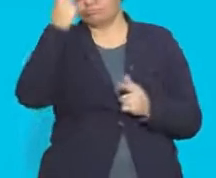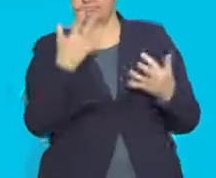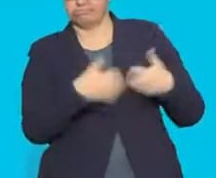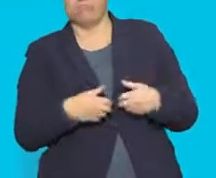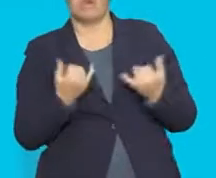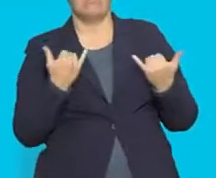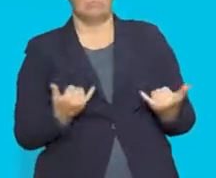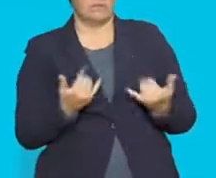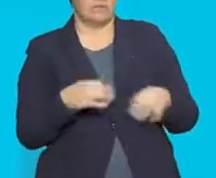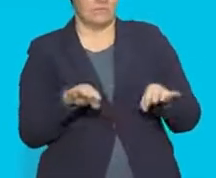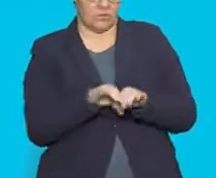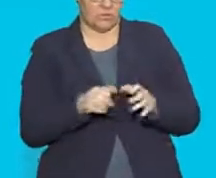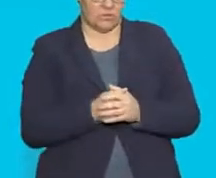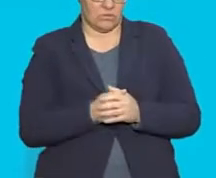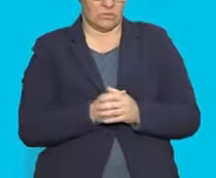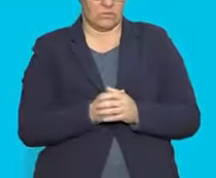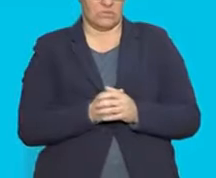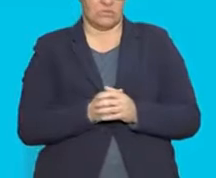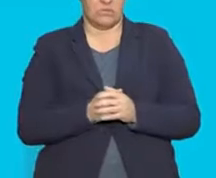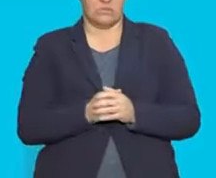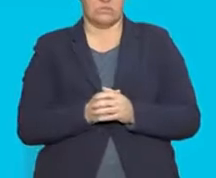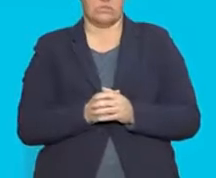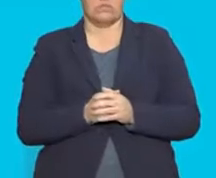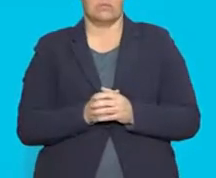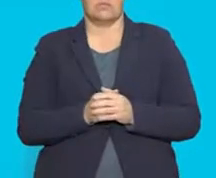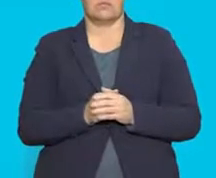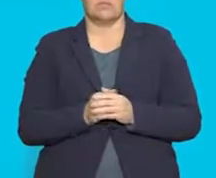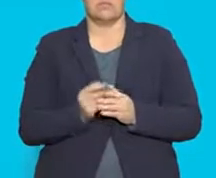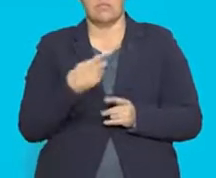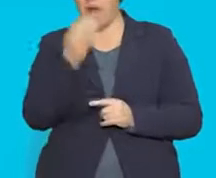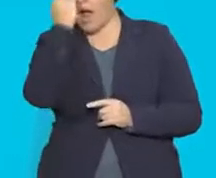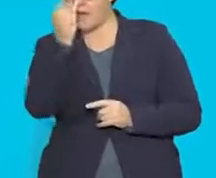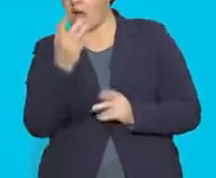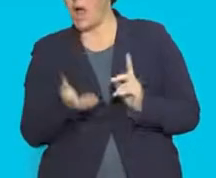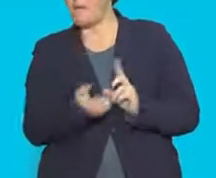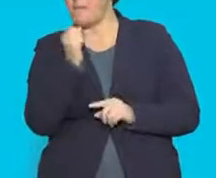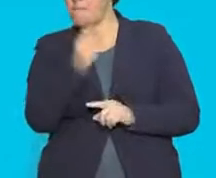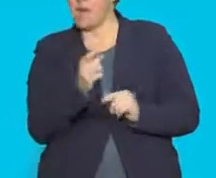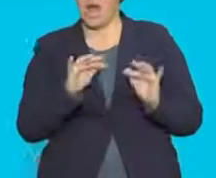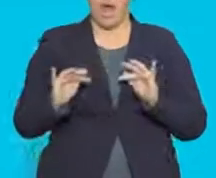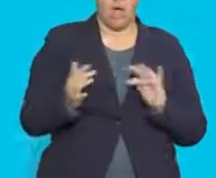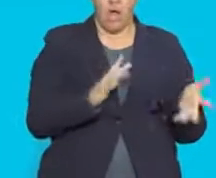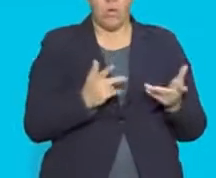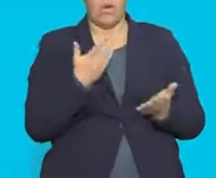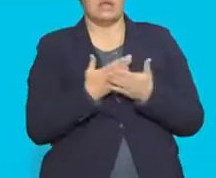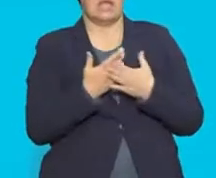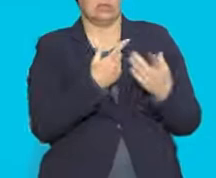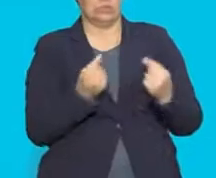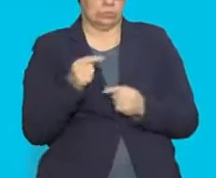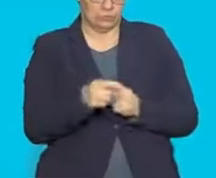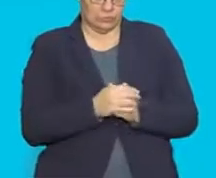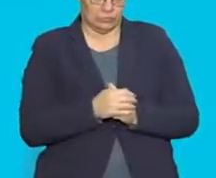at present value. I just thought if we were to squeeze this in, it will give you an idea of how else they can ask you about present